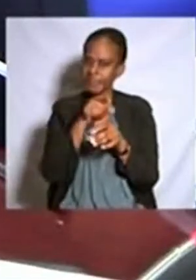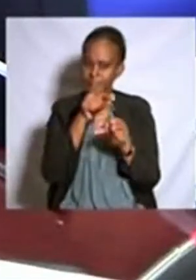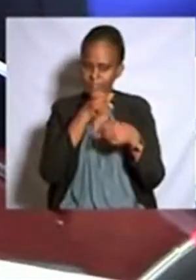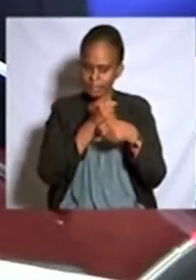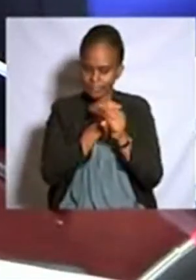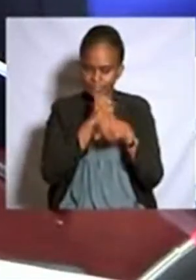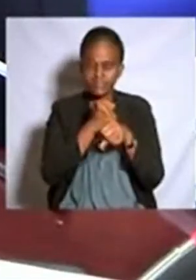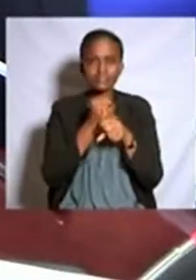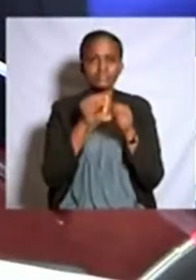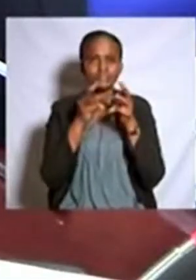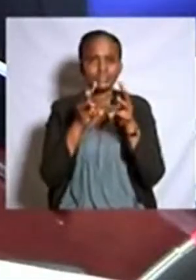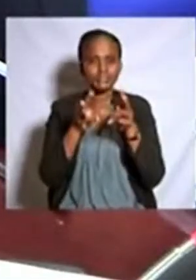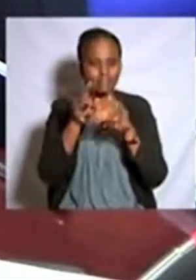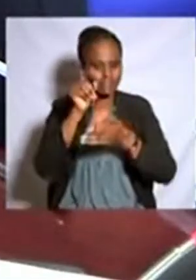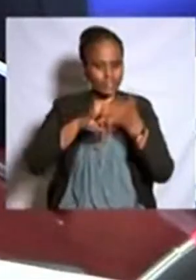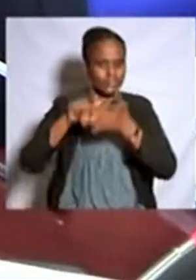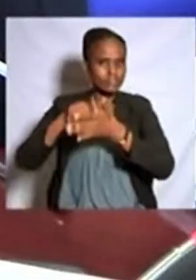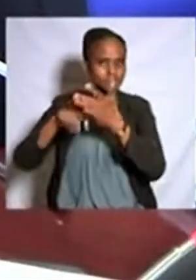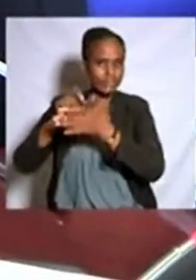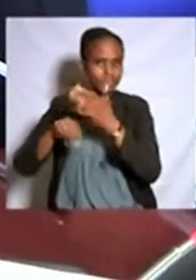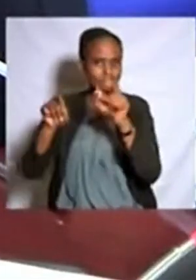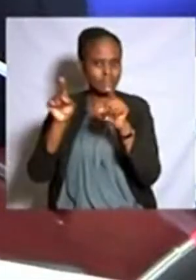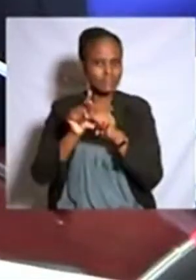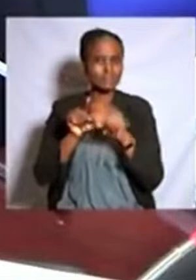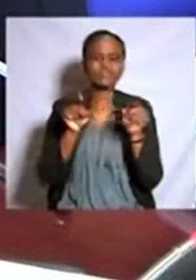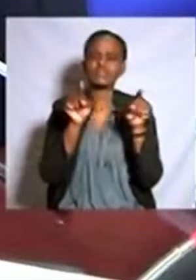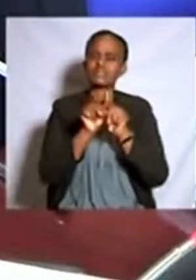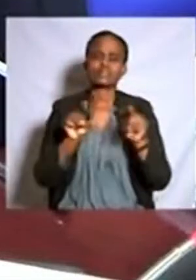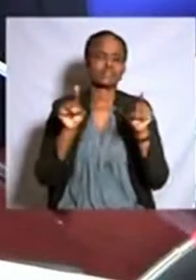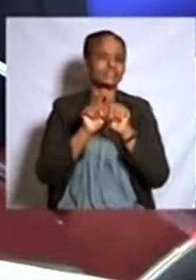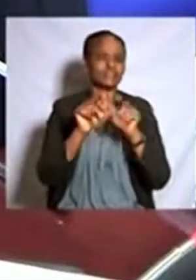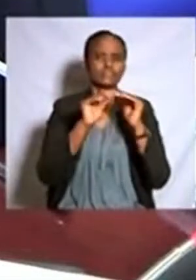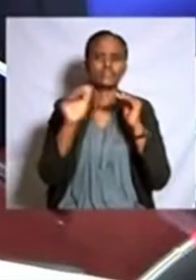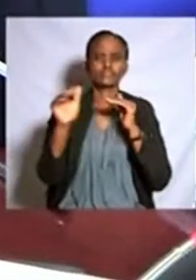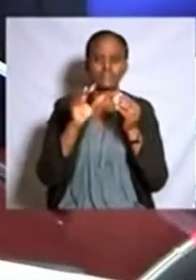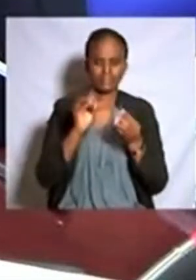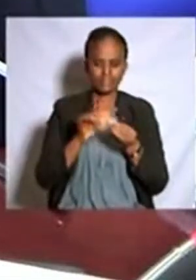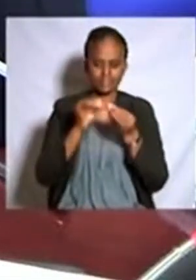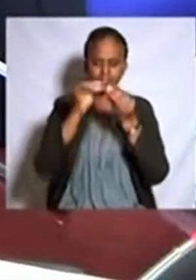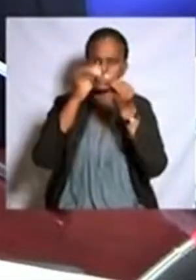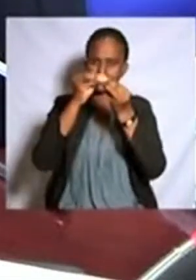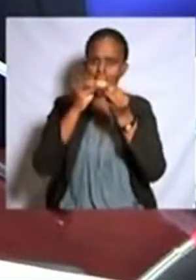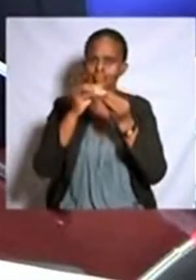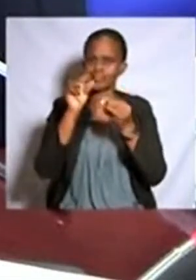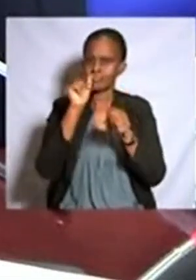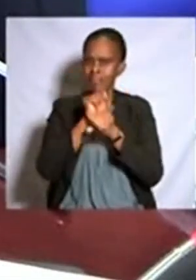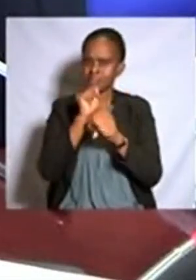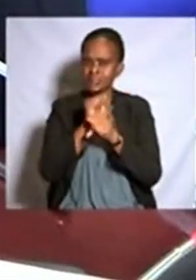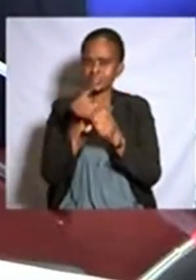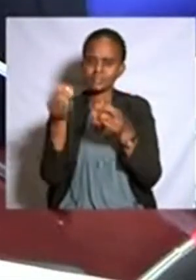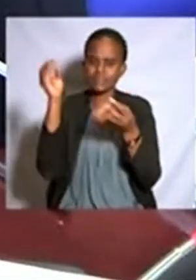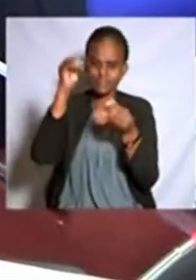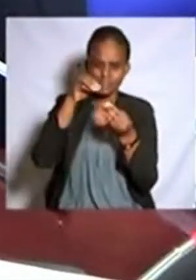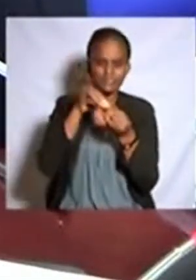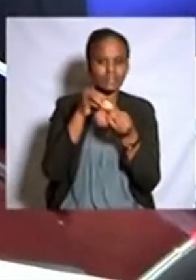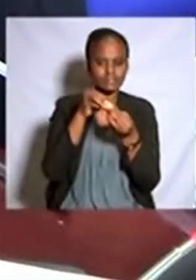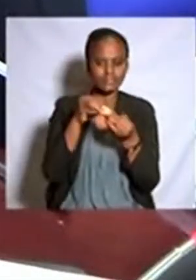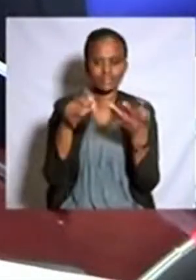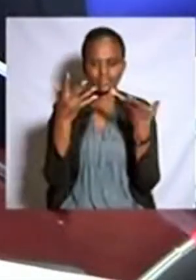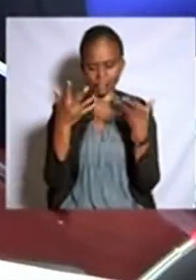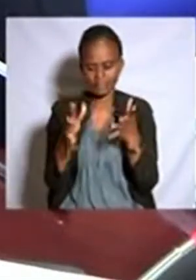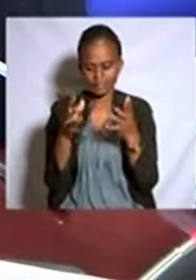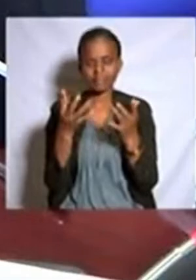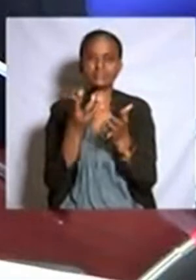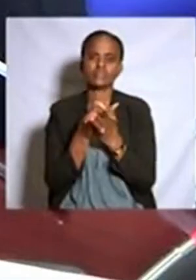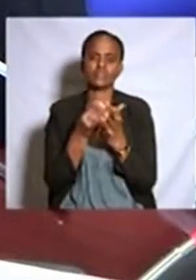is cost to income ratio is equals to total operating expenditure plus gross